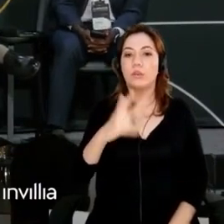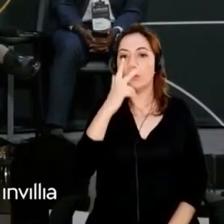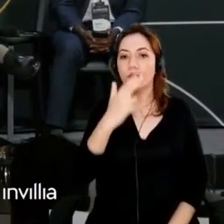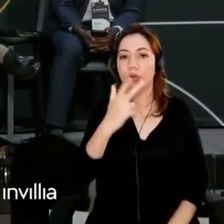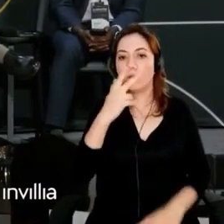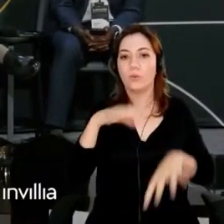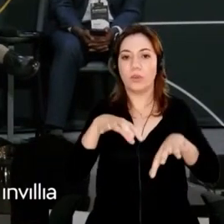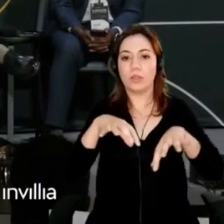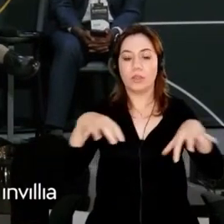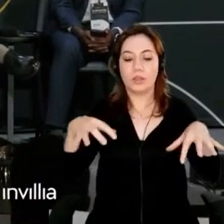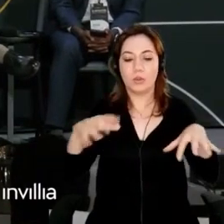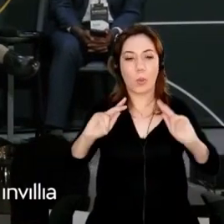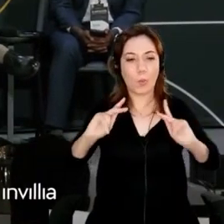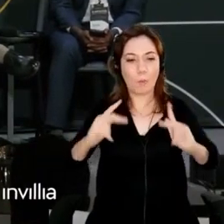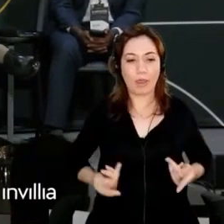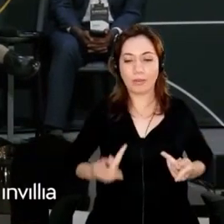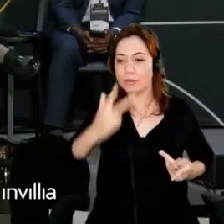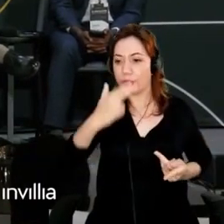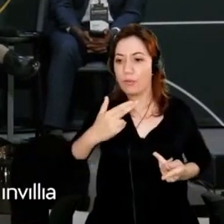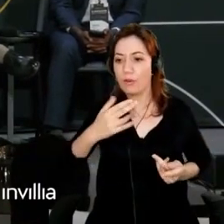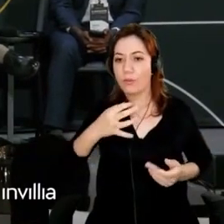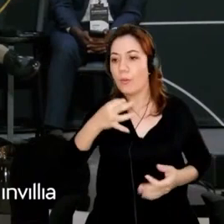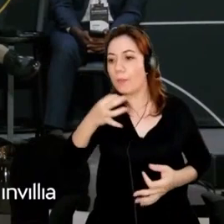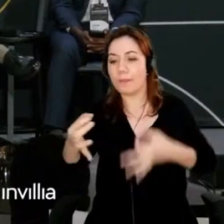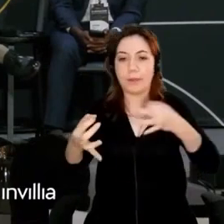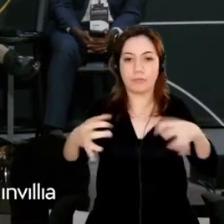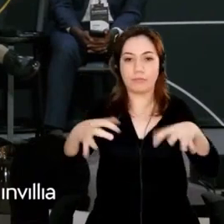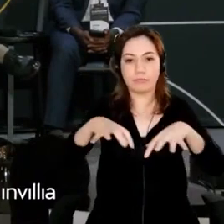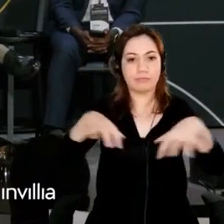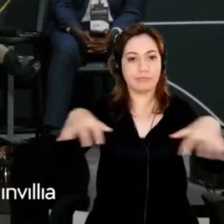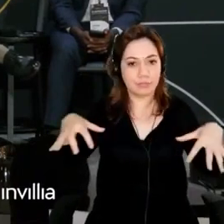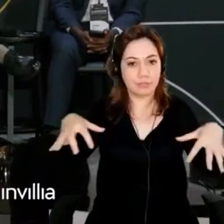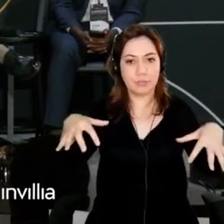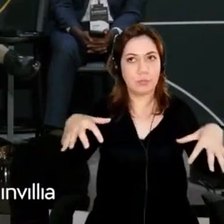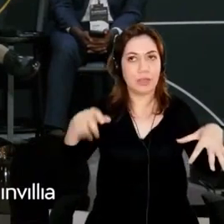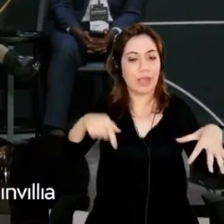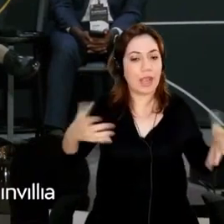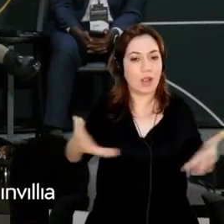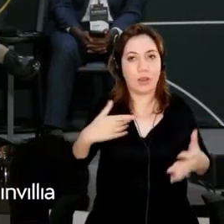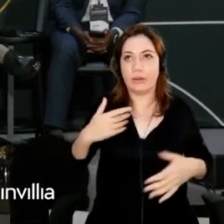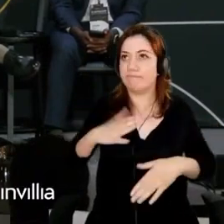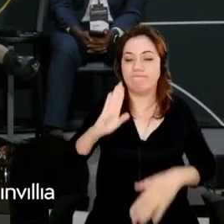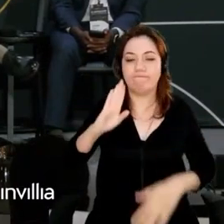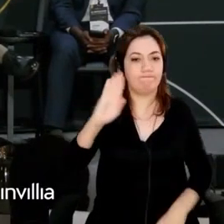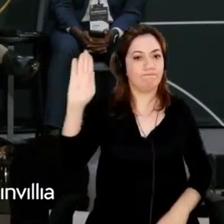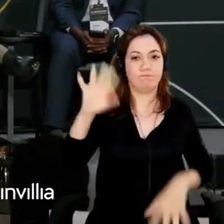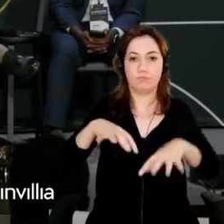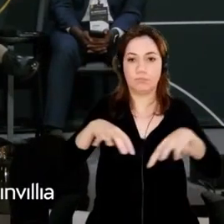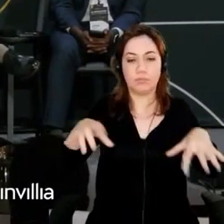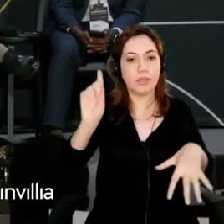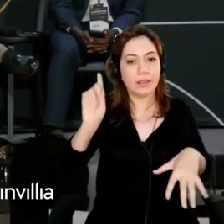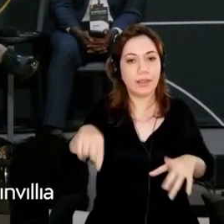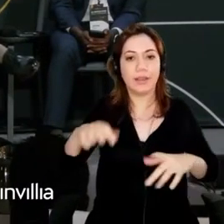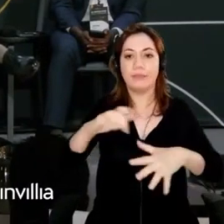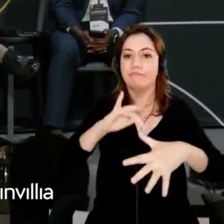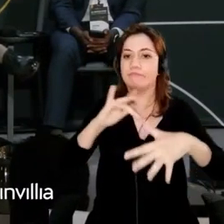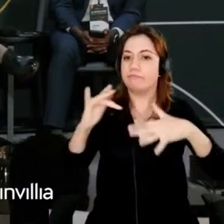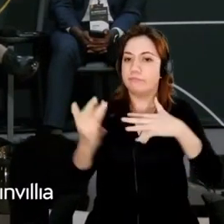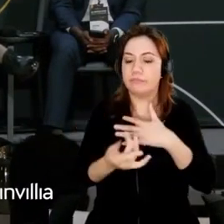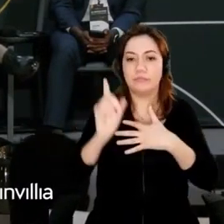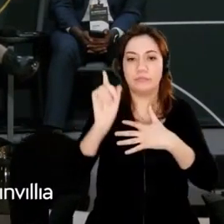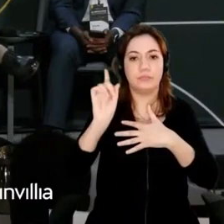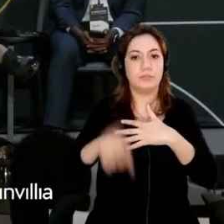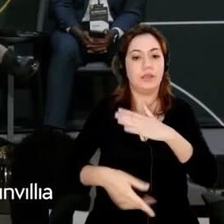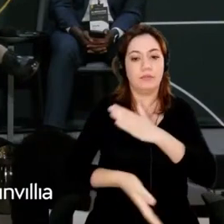race, ever. And this is with social media, this is with global travel, global trade, and this is the most divided we have ever